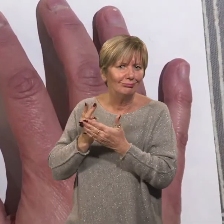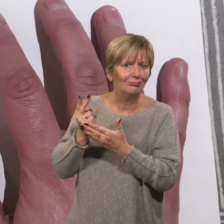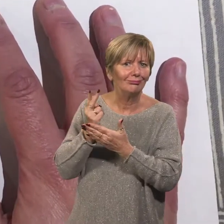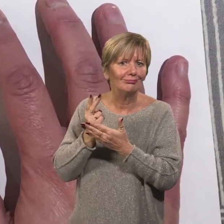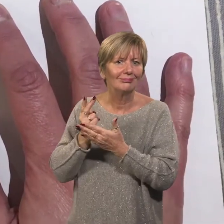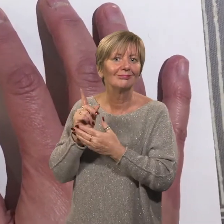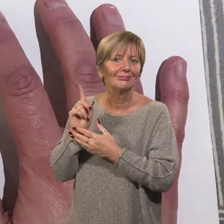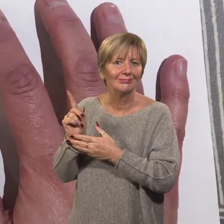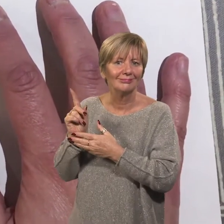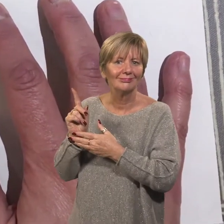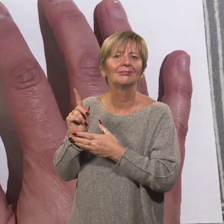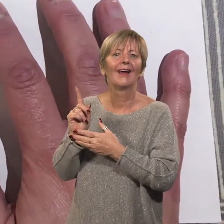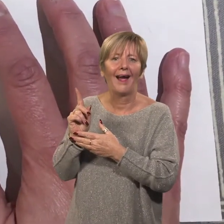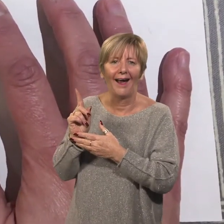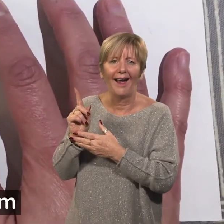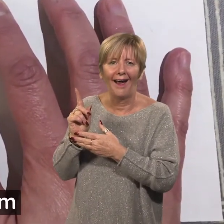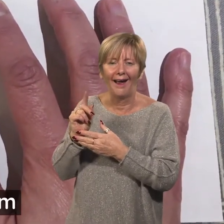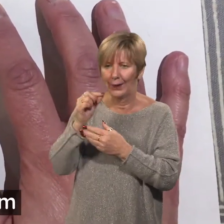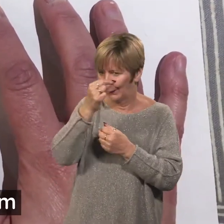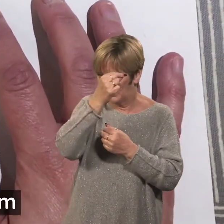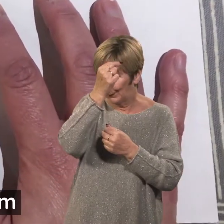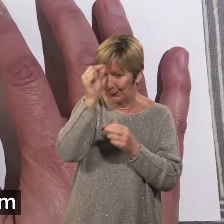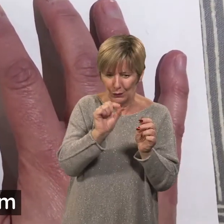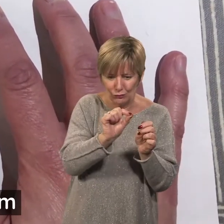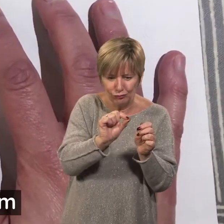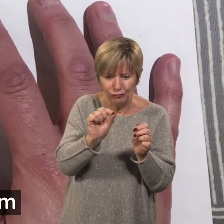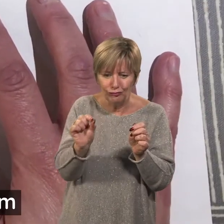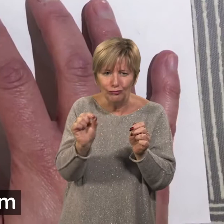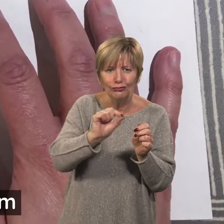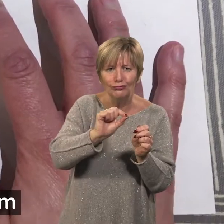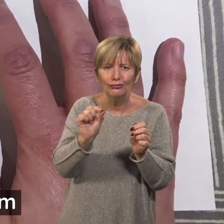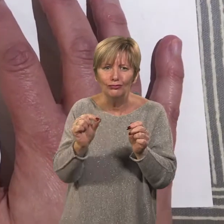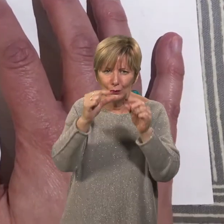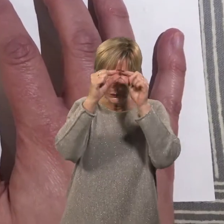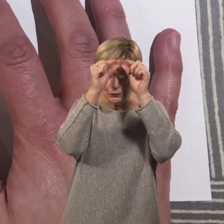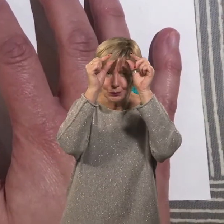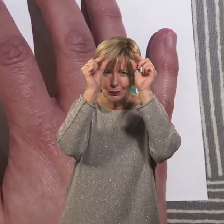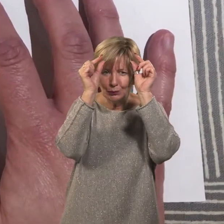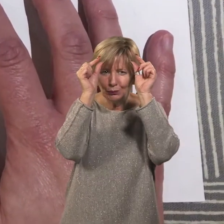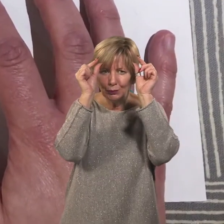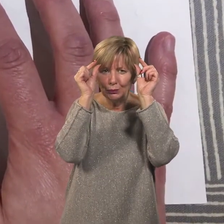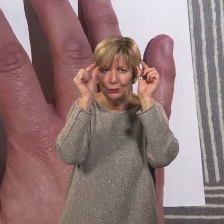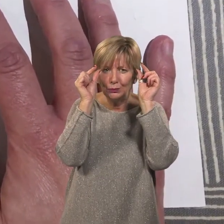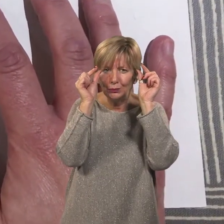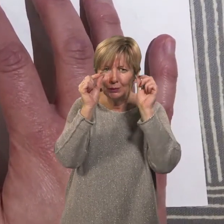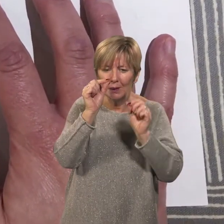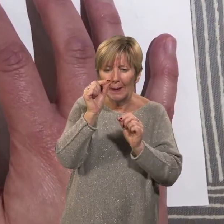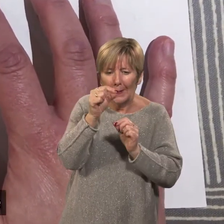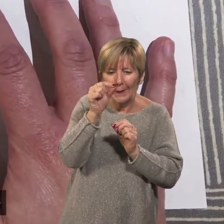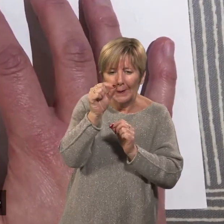there we are. Should we draw the brim of his hat? And we need to draw his hair. So I'm just going to do 1, 2,